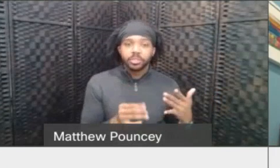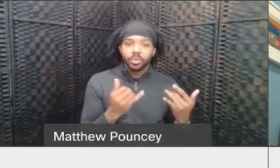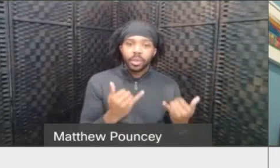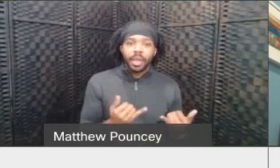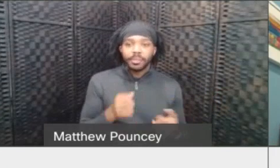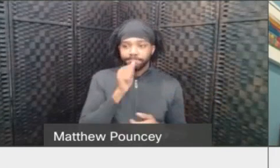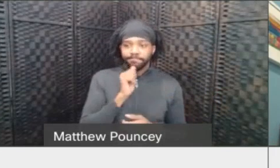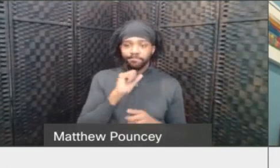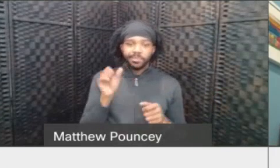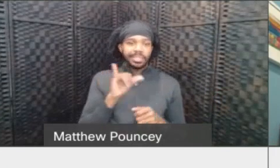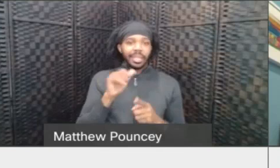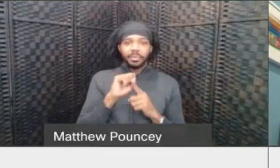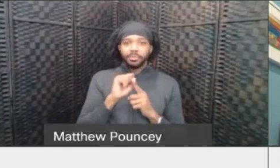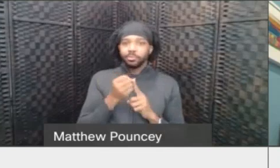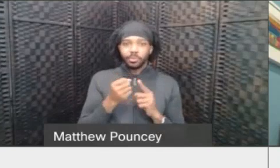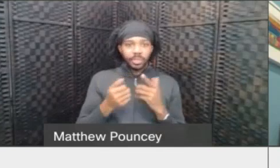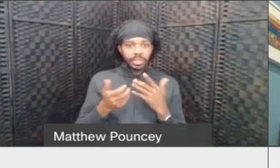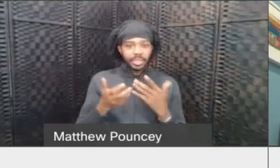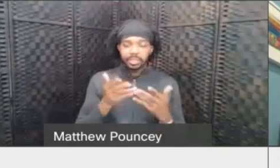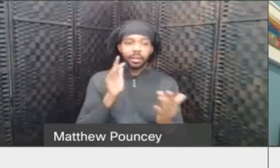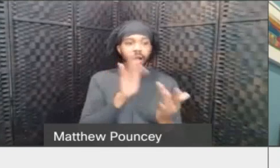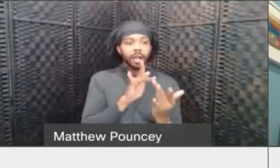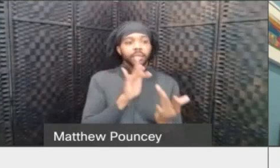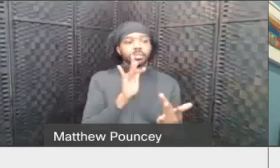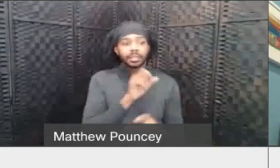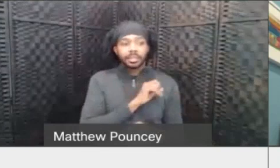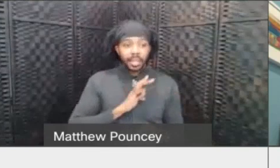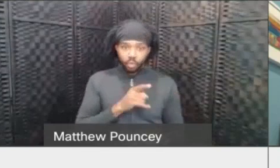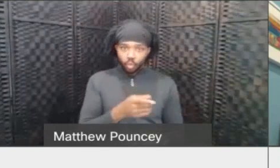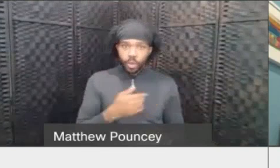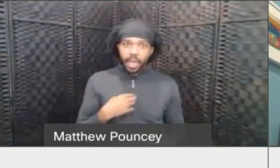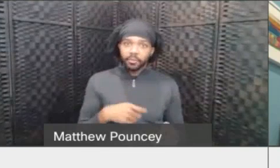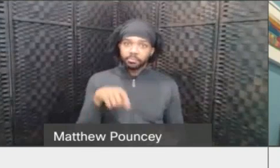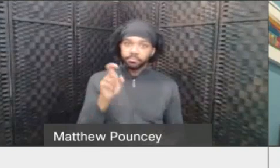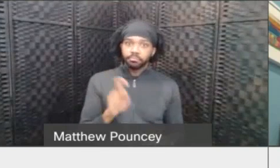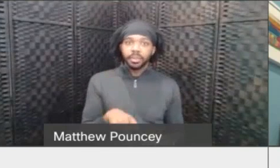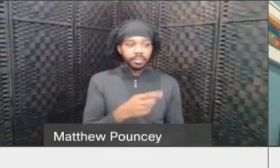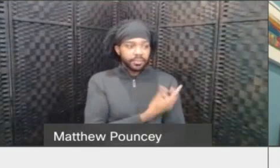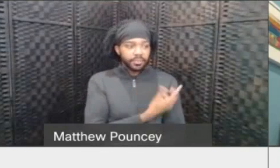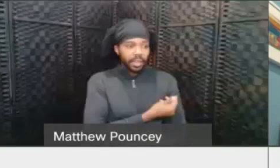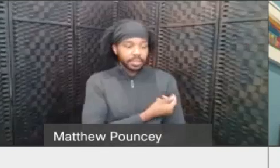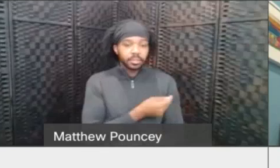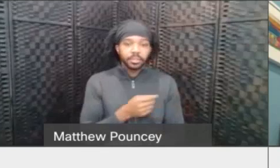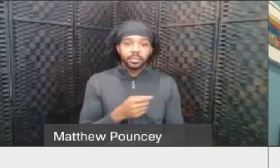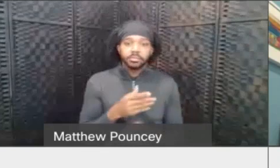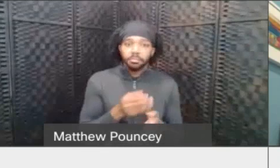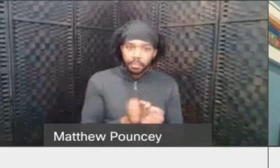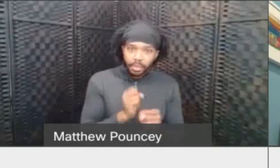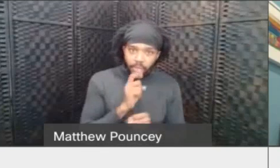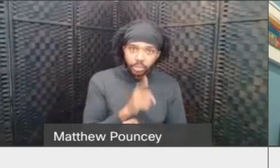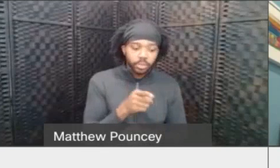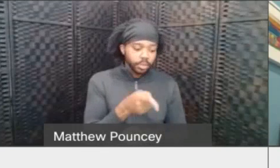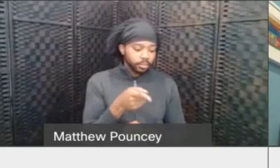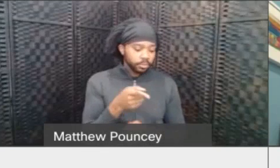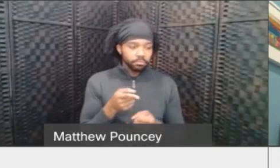issue ourselves, reaching out to staff who have a mandate to get vaccinated and making sure that they comply with